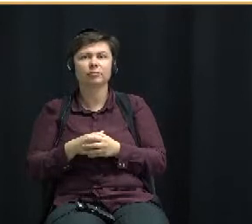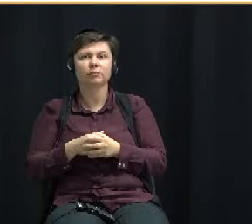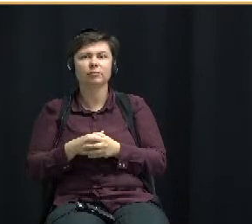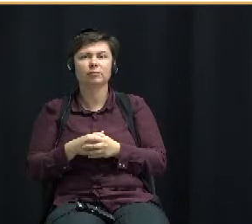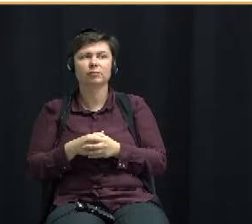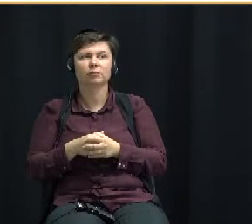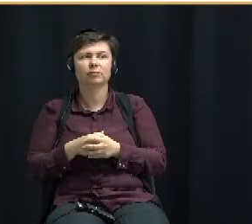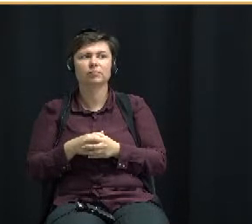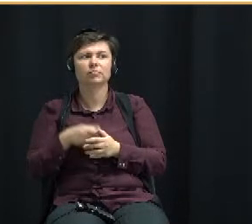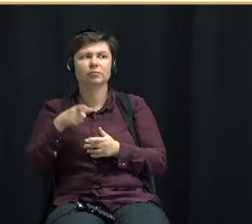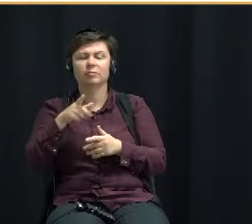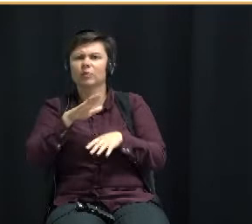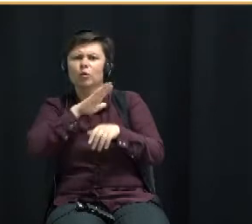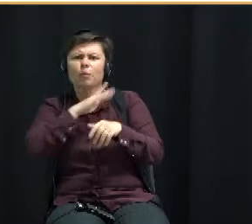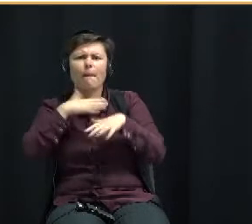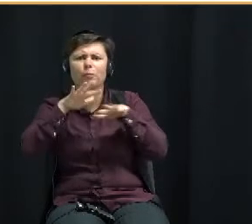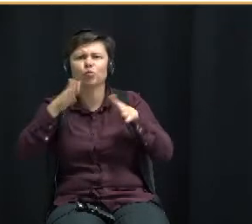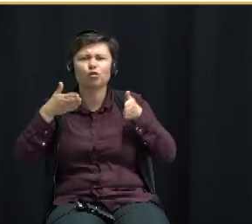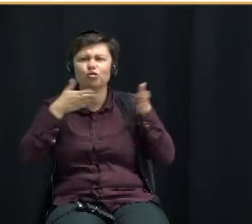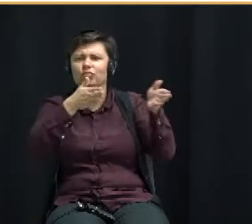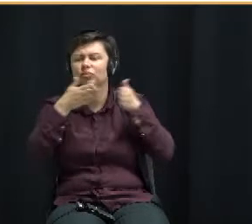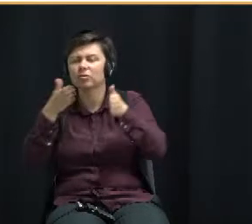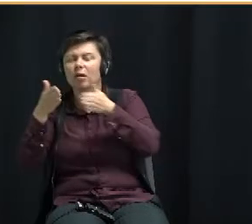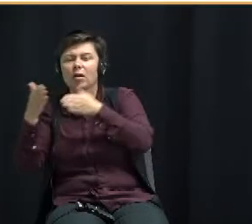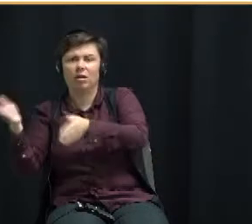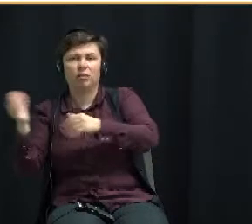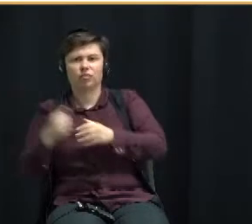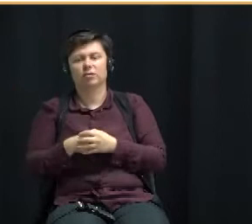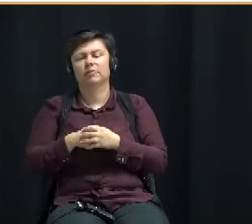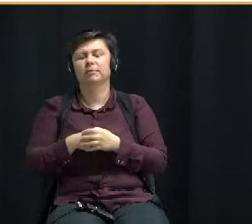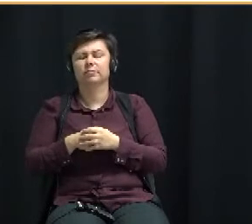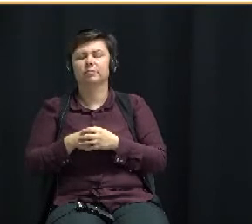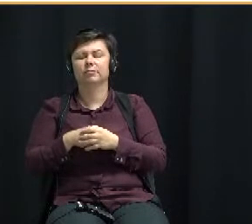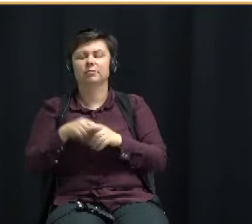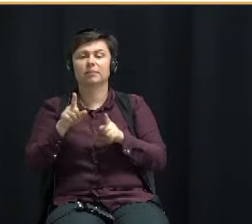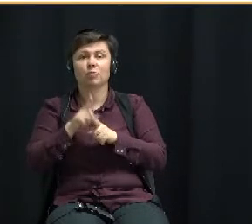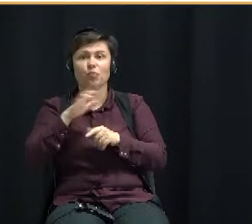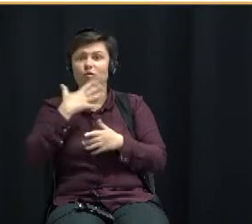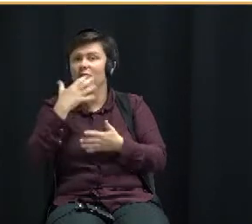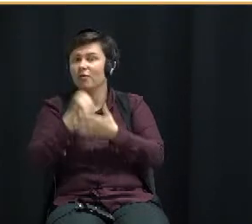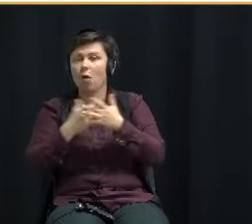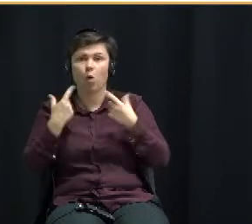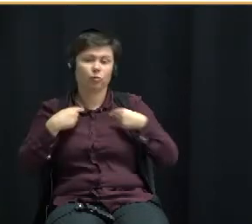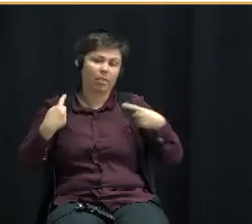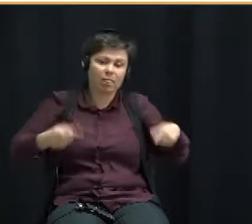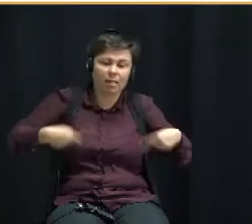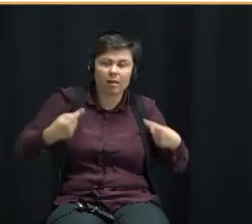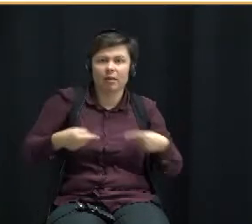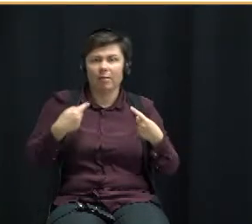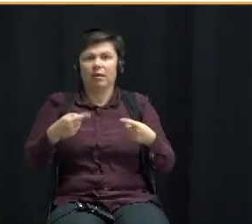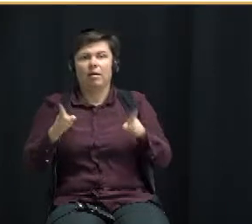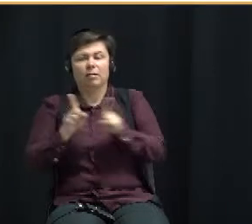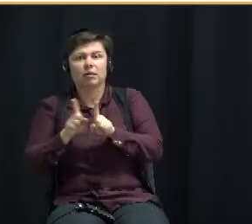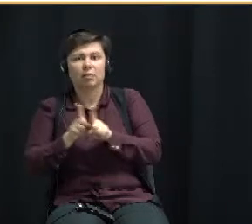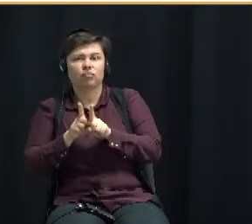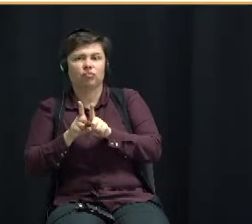pathway that was useful for people with wheelchair, but also so enjoyable for everyone,